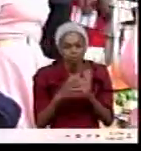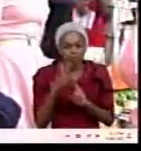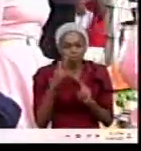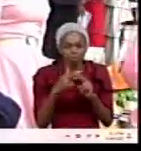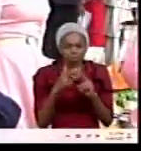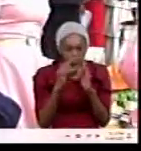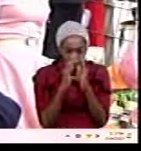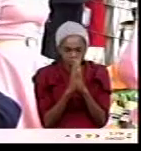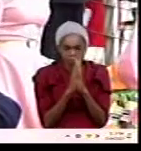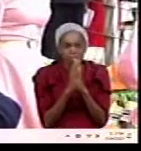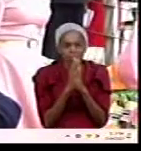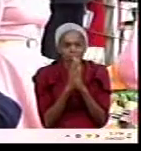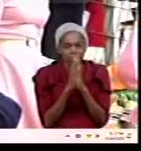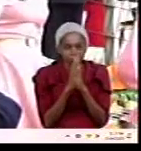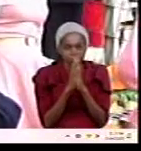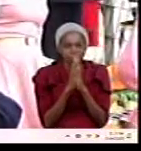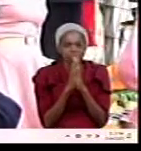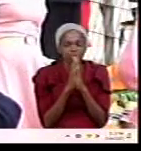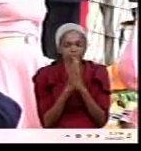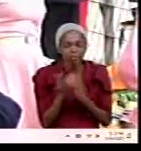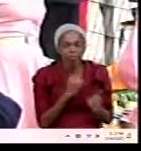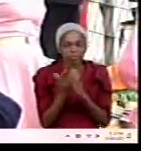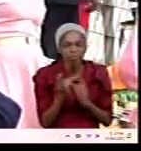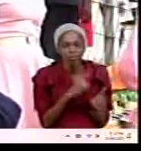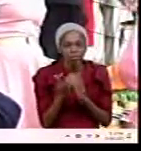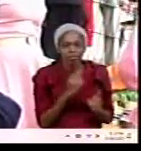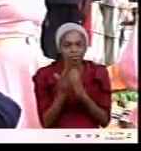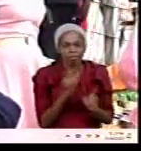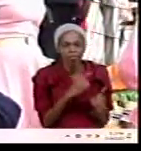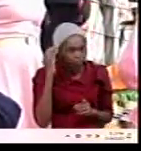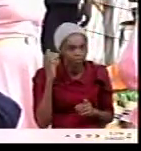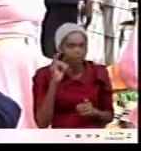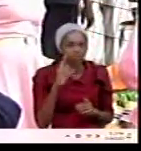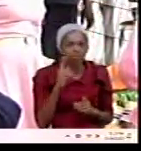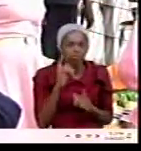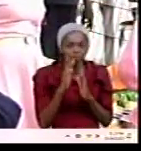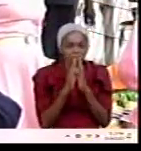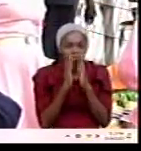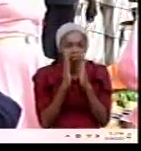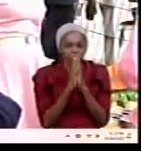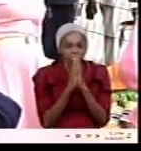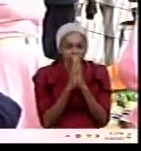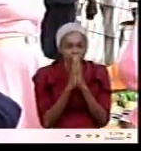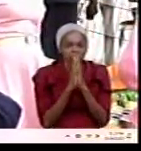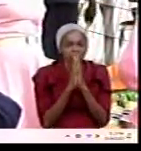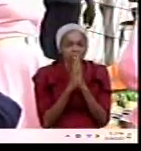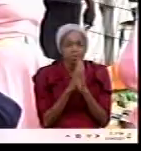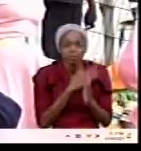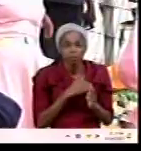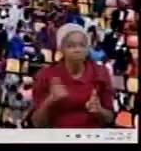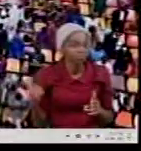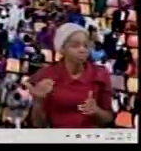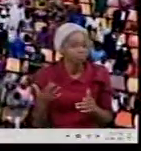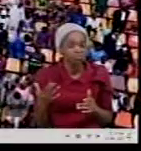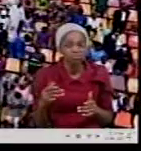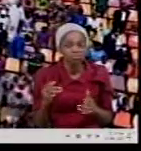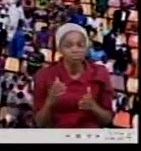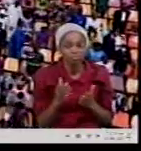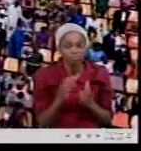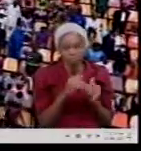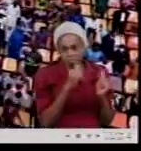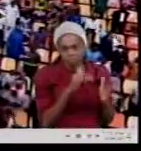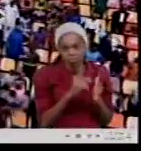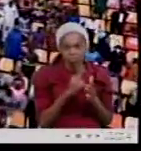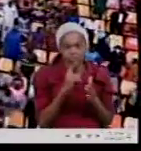And whatsoever blessing you desire from heaven, the great God of heaven is ready to do it for you. Lift up your voice and